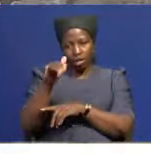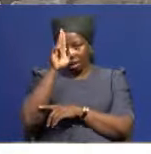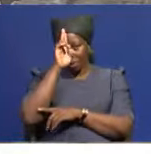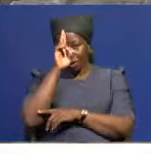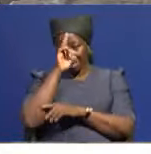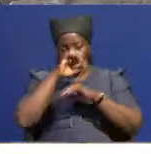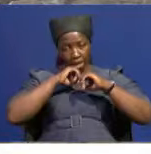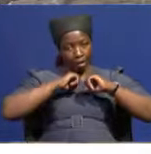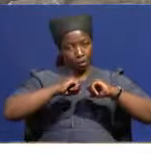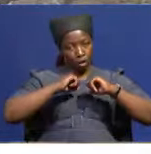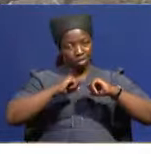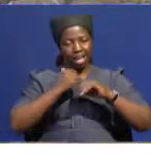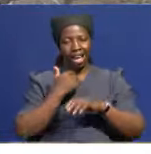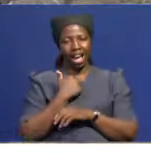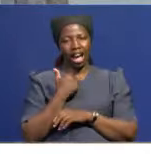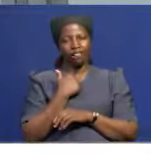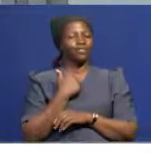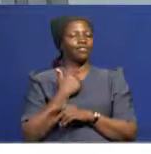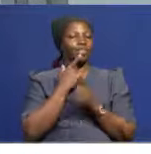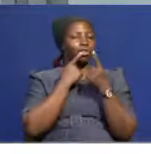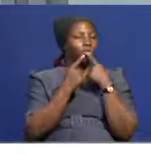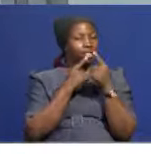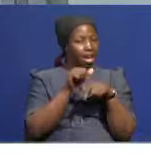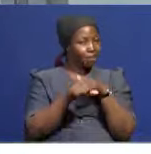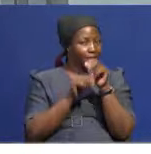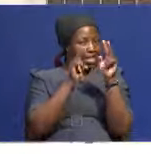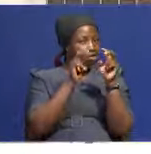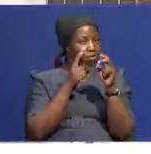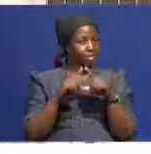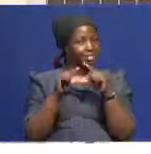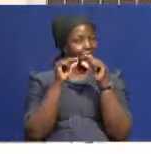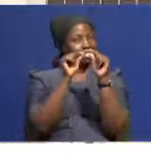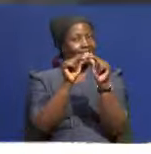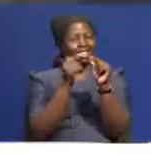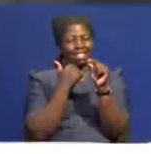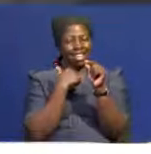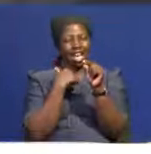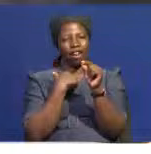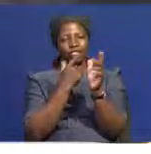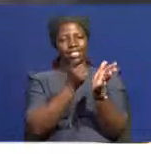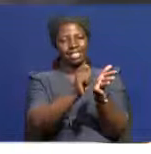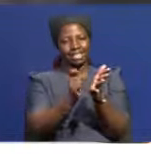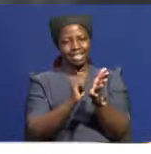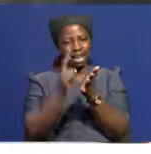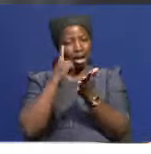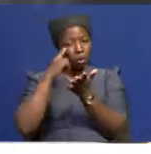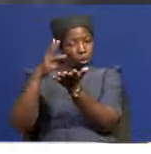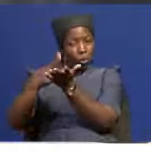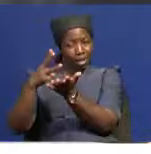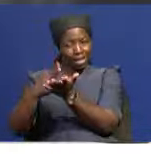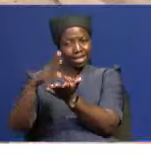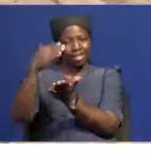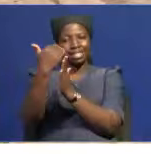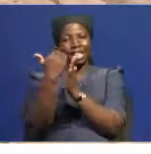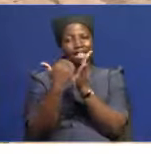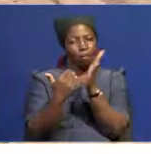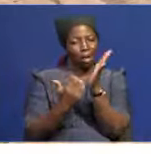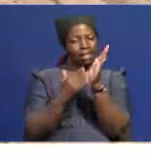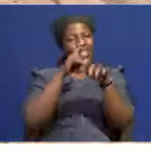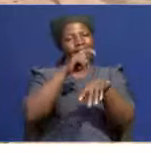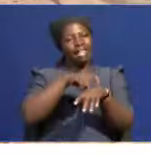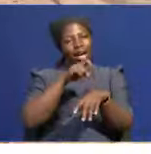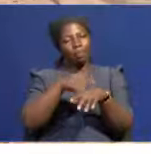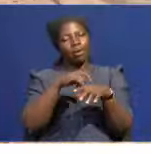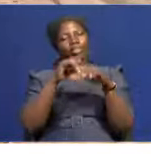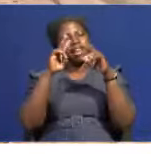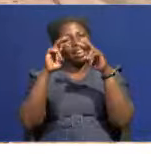Stephen Ngetich, commenting on the matter, said they had taken witness statements as investigations begin into the motive behind